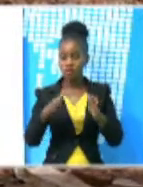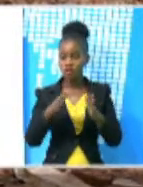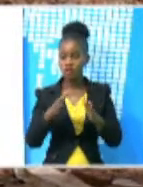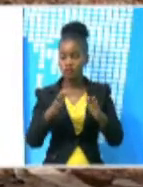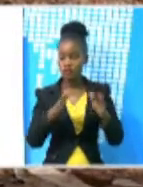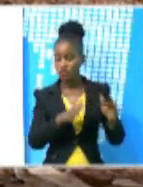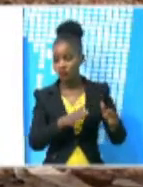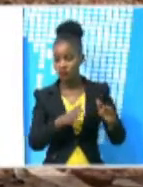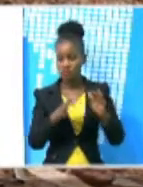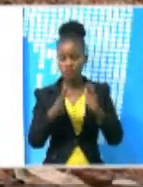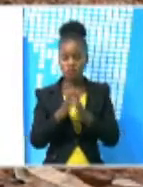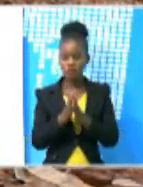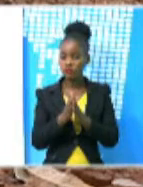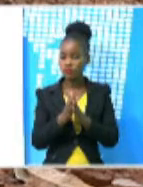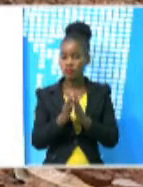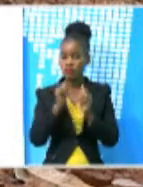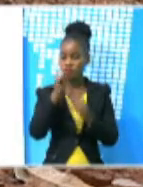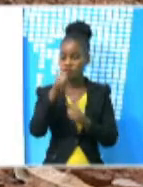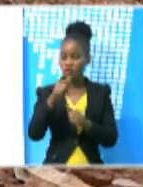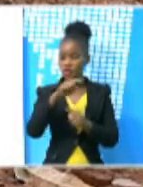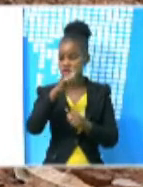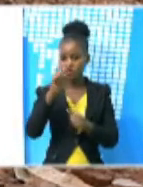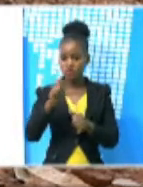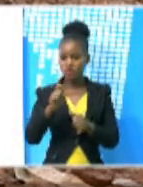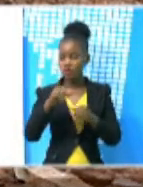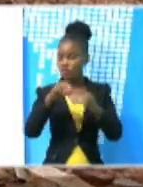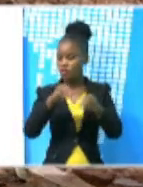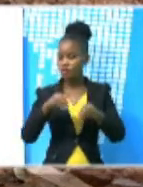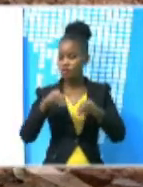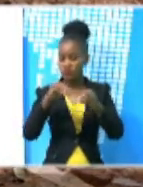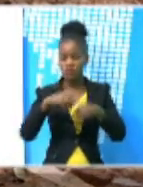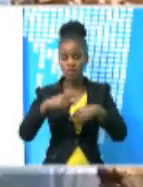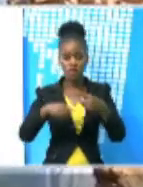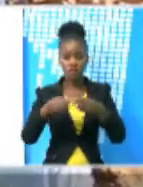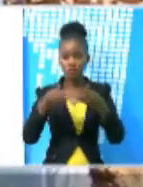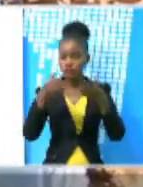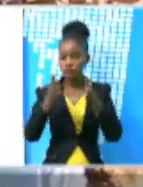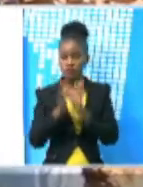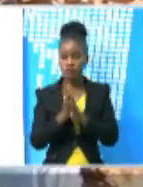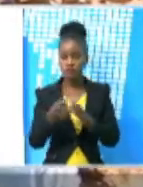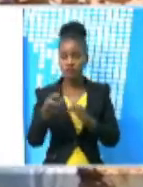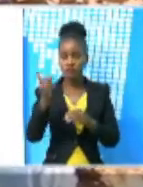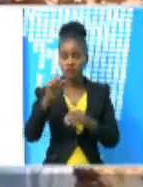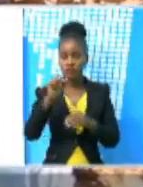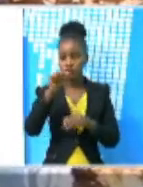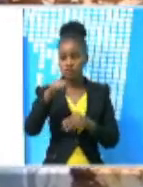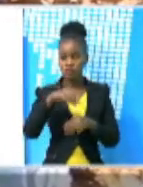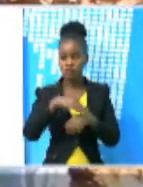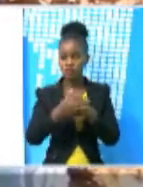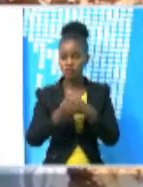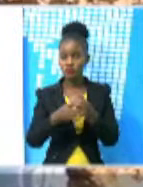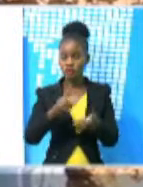to go. Mohozi further asks farmers to always use the fertilizers as